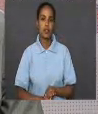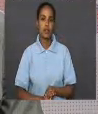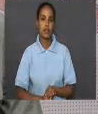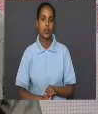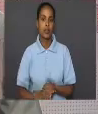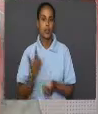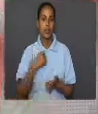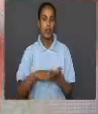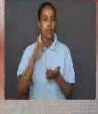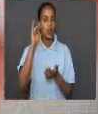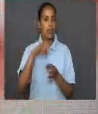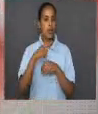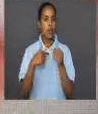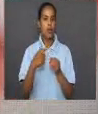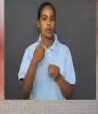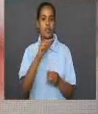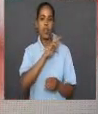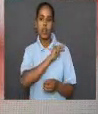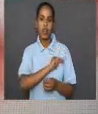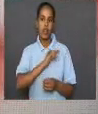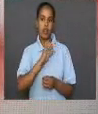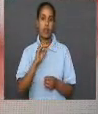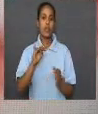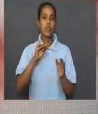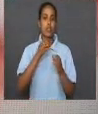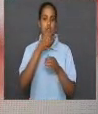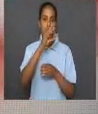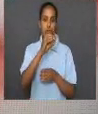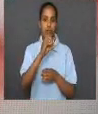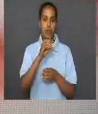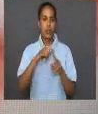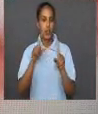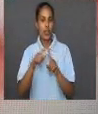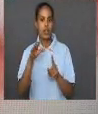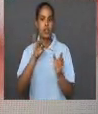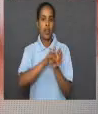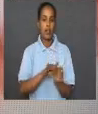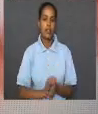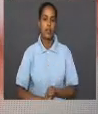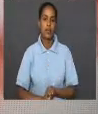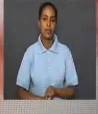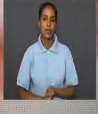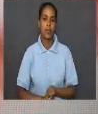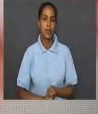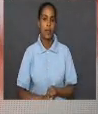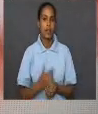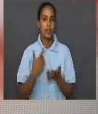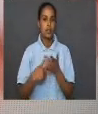bases. We learned about the nature of the solutions of different